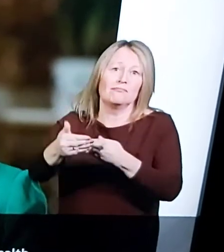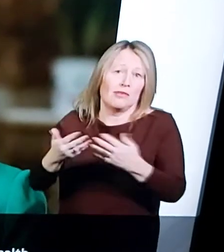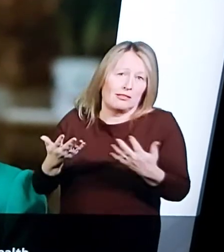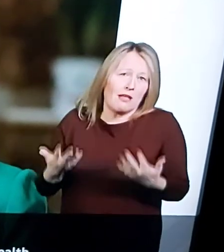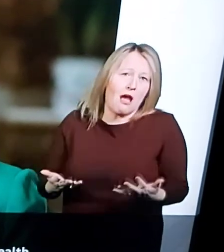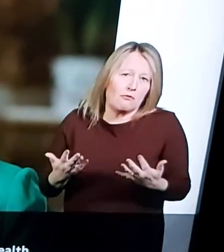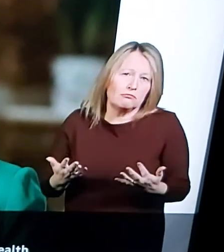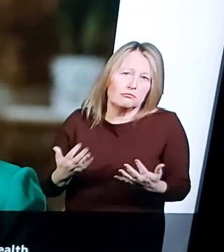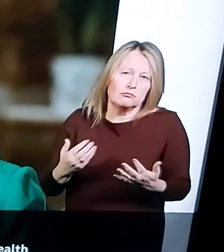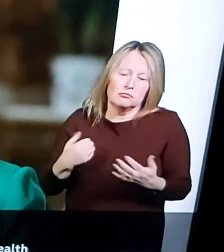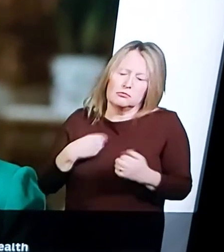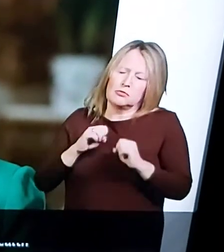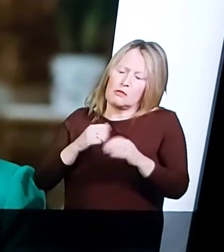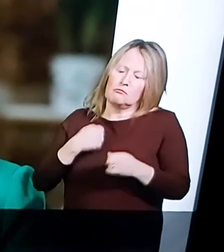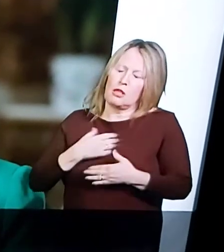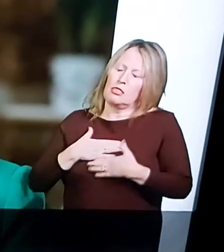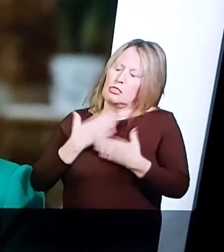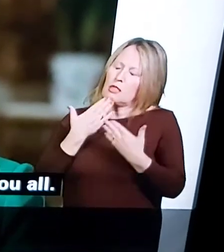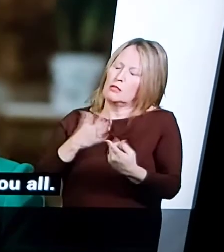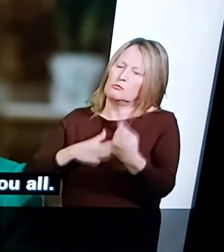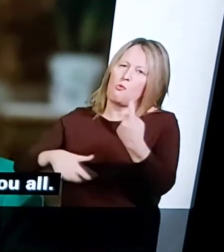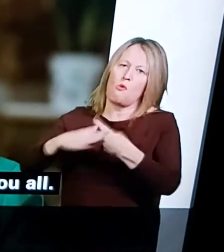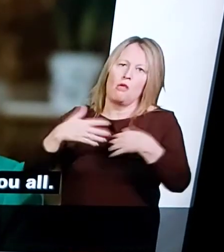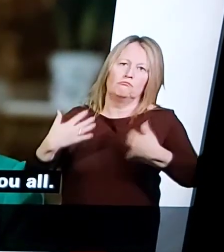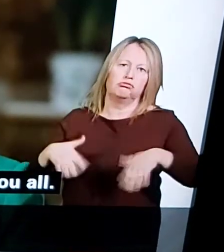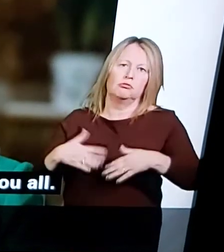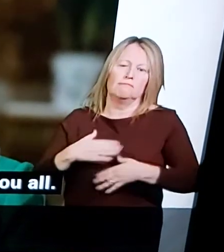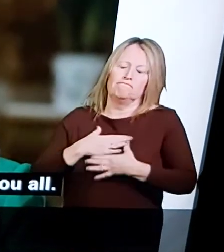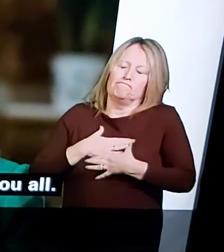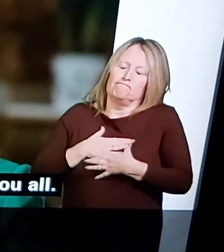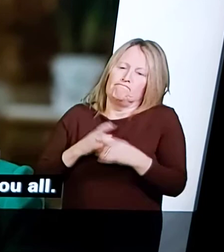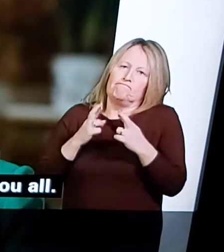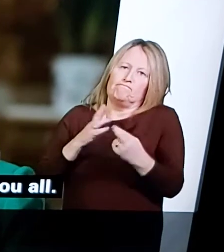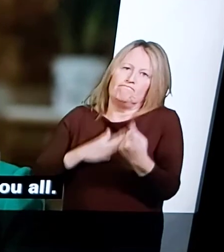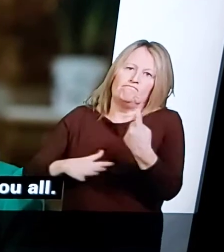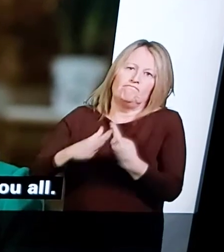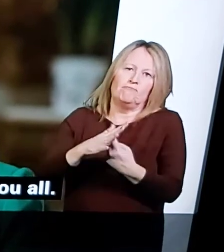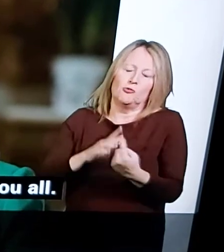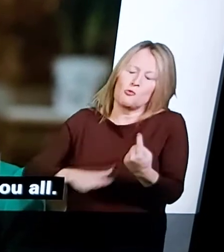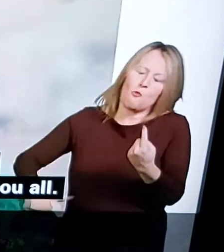now, I send my thanks and warmest good wishes to you all.